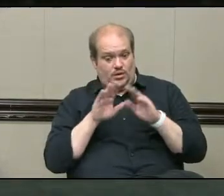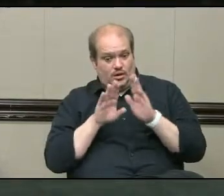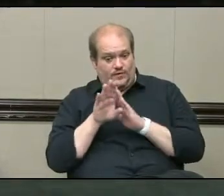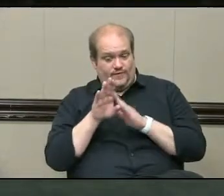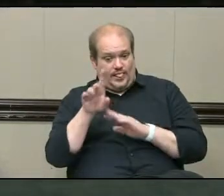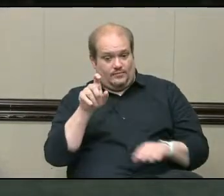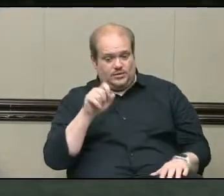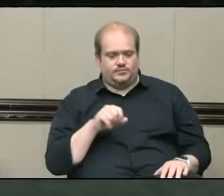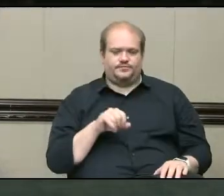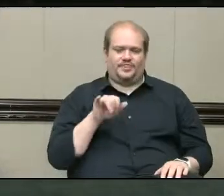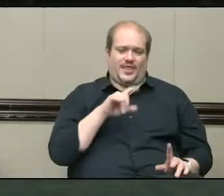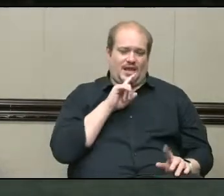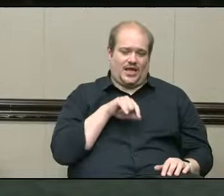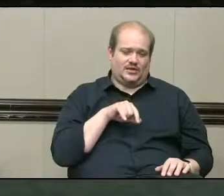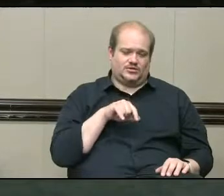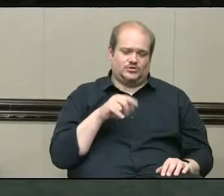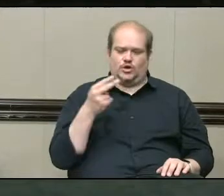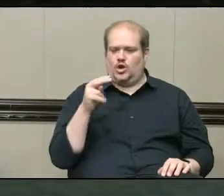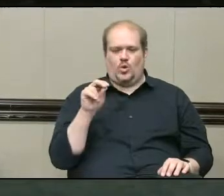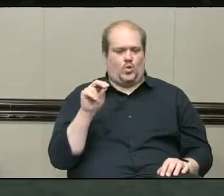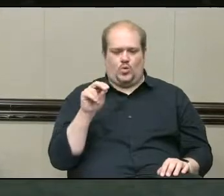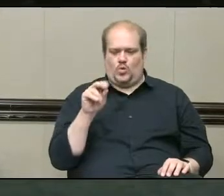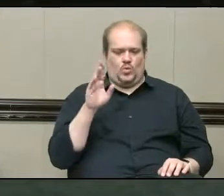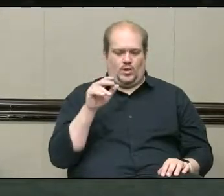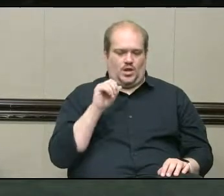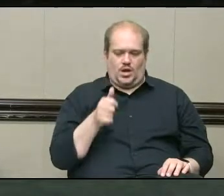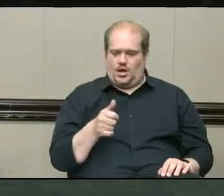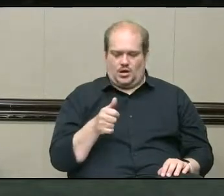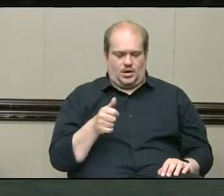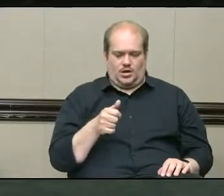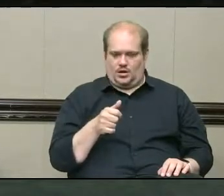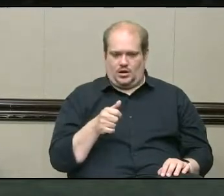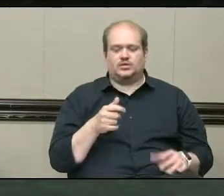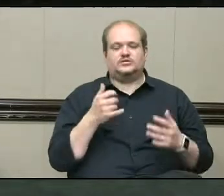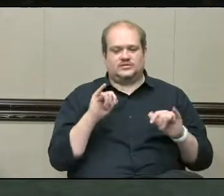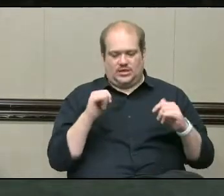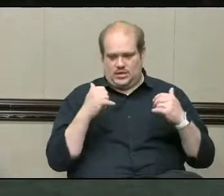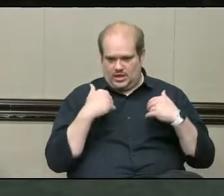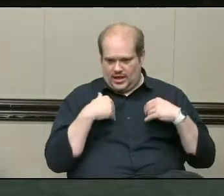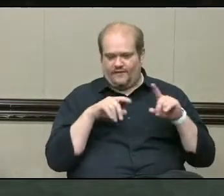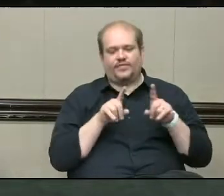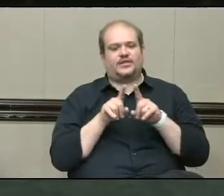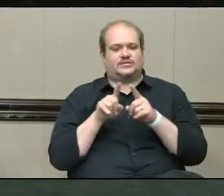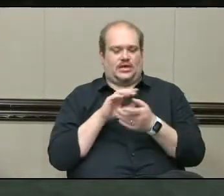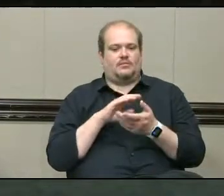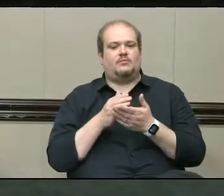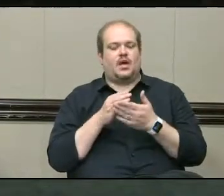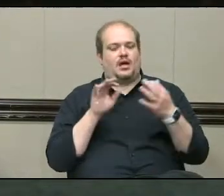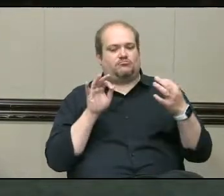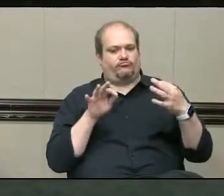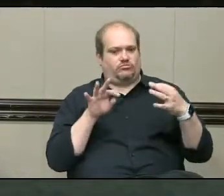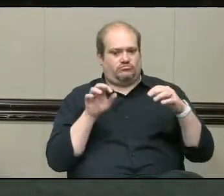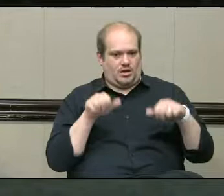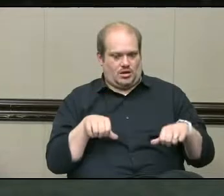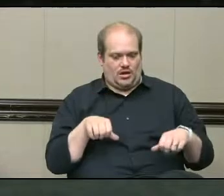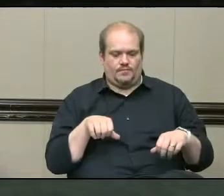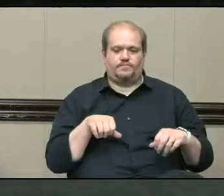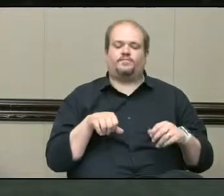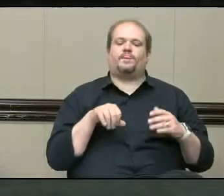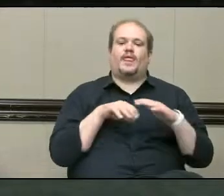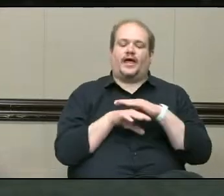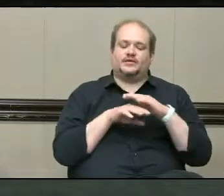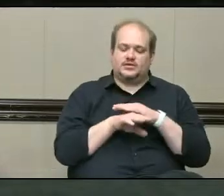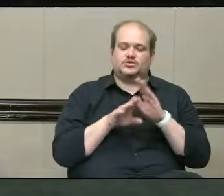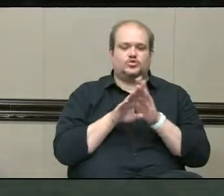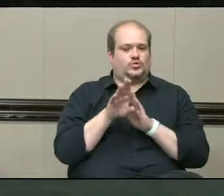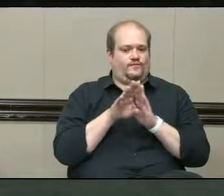developments? And that answer is, it will not. The community will have the same access and input